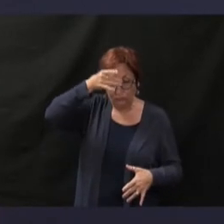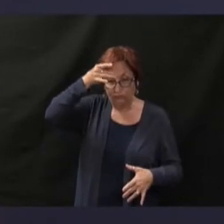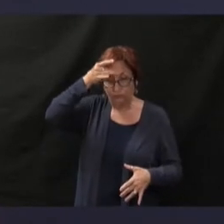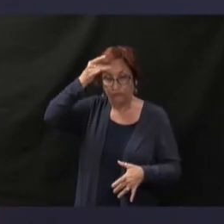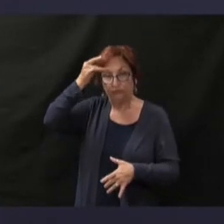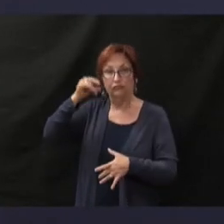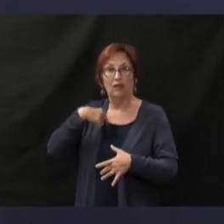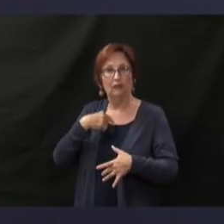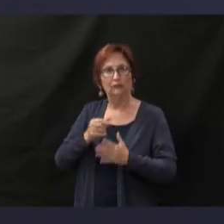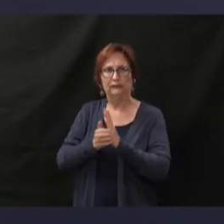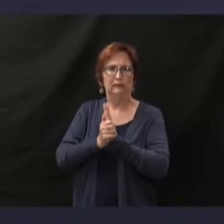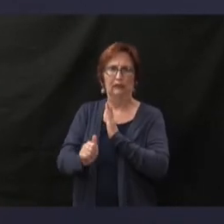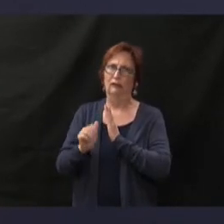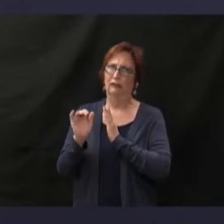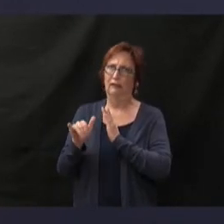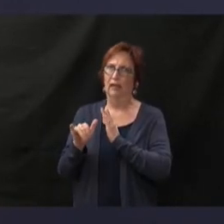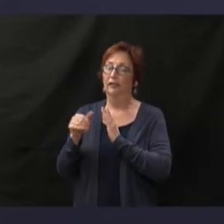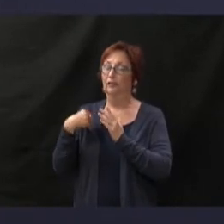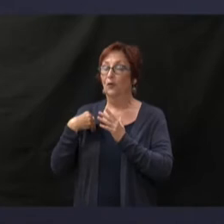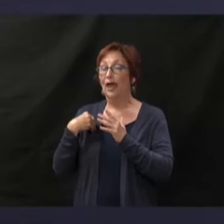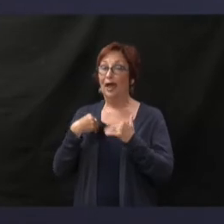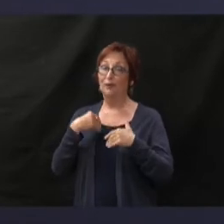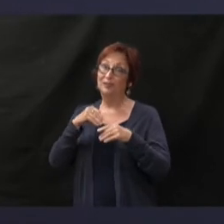was in the bluebird group.